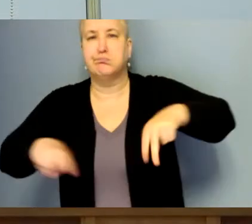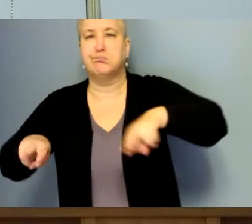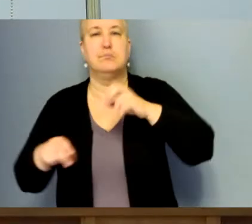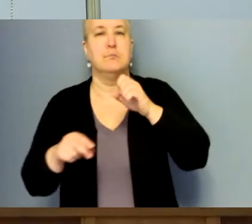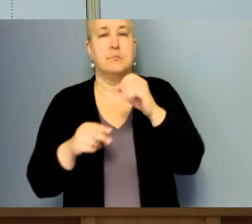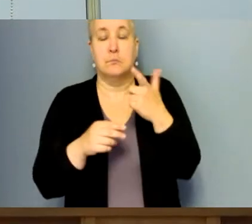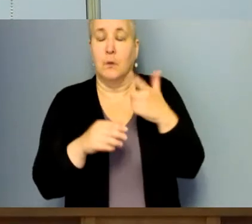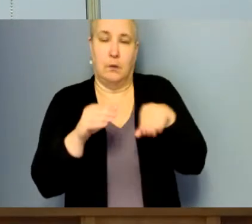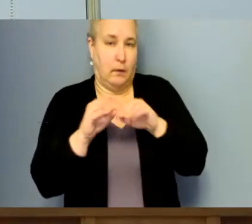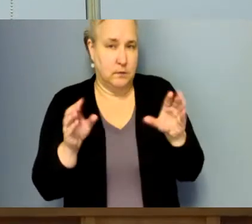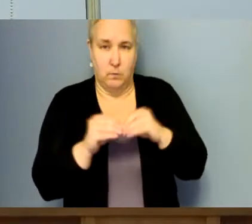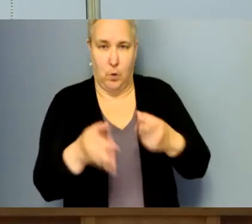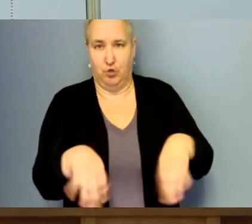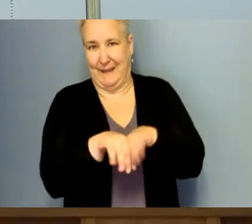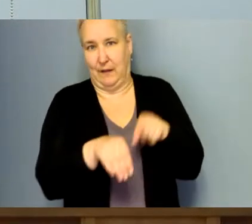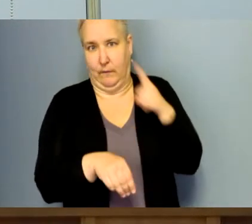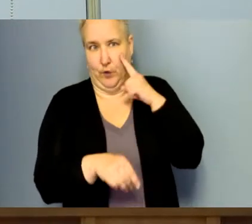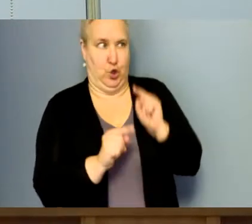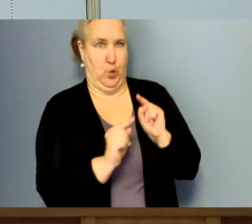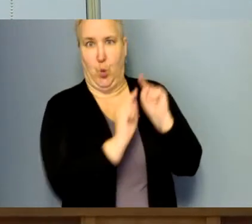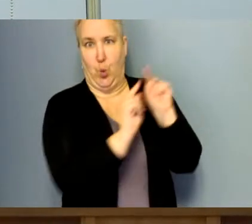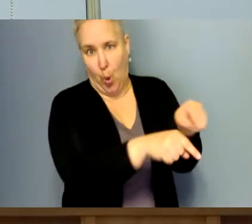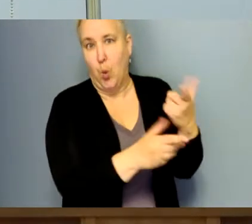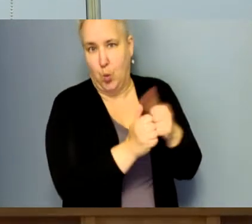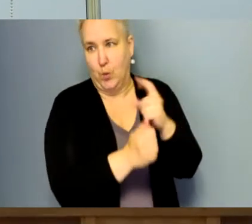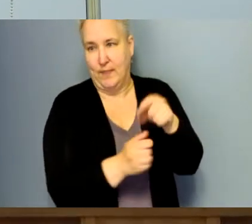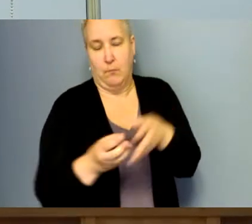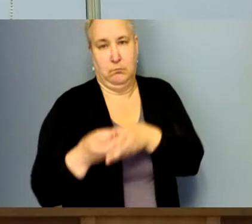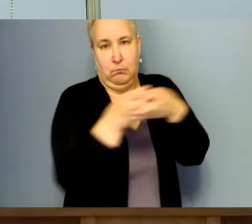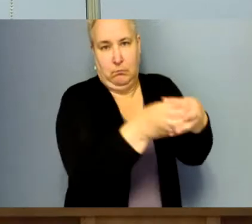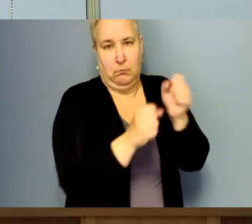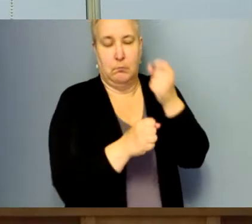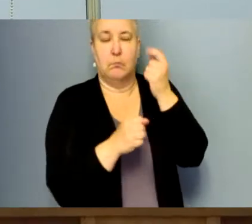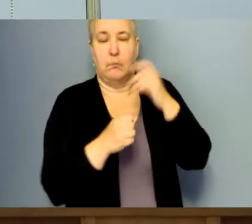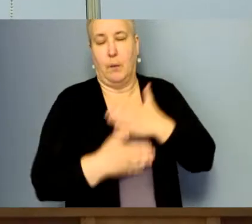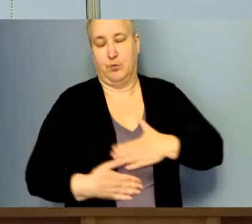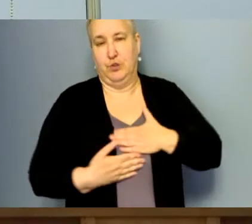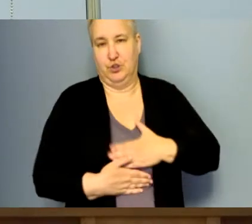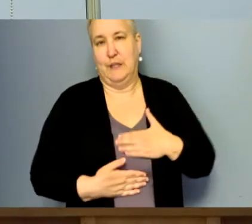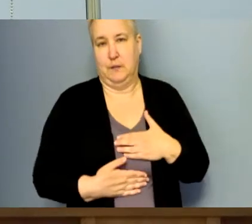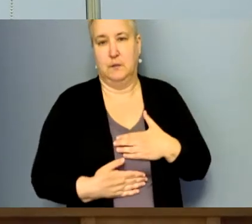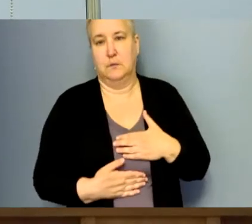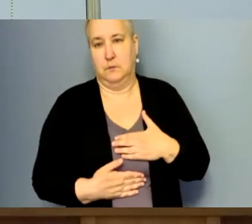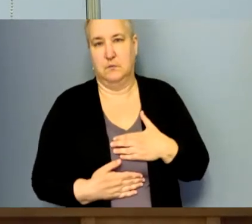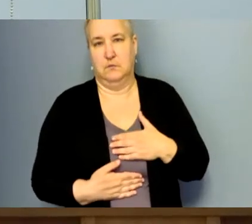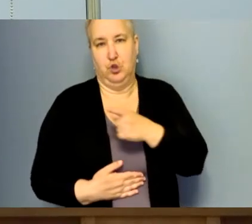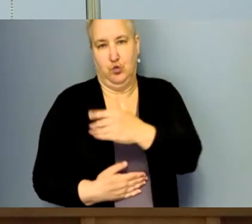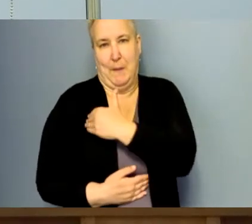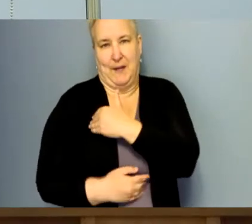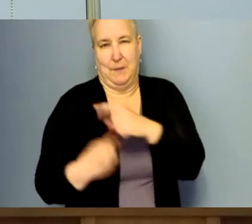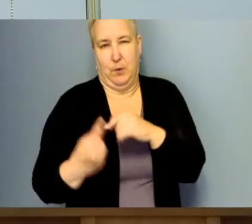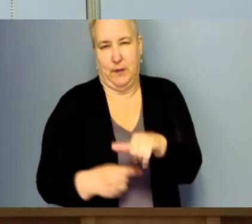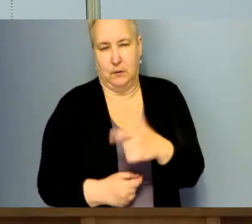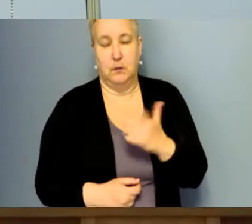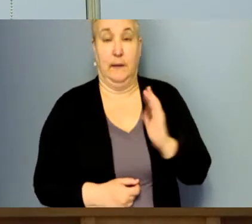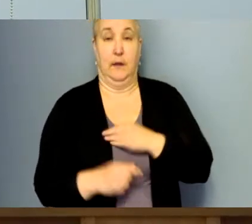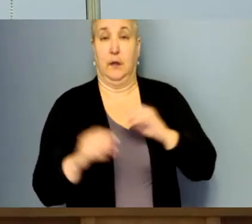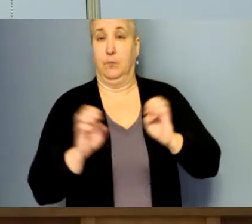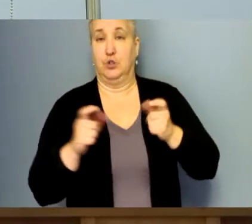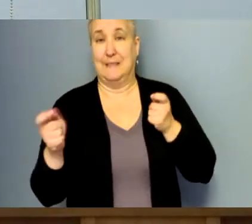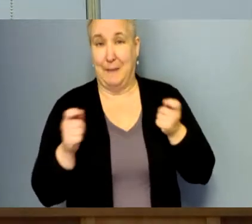so it's much more critical for her to be out with them. But just appreciate Ms. McKevitt reminding me of that. So, our emergency